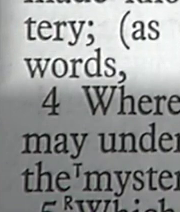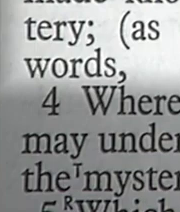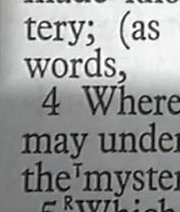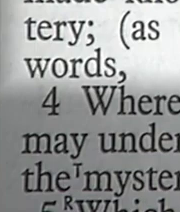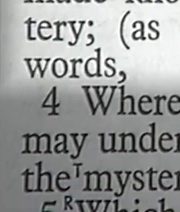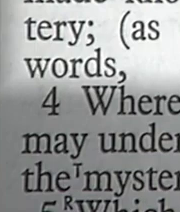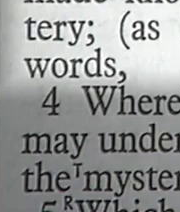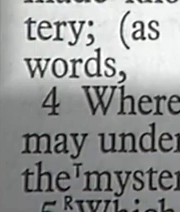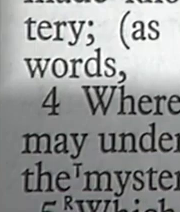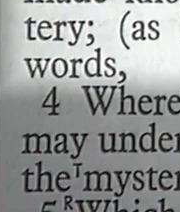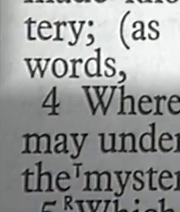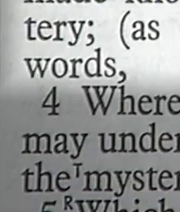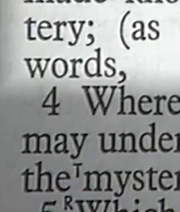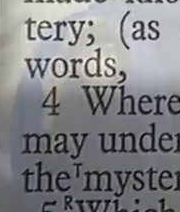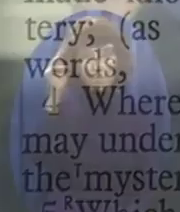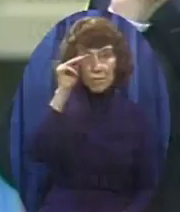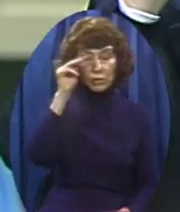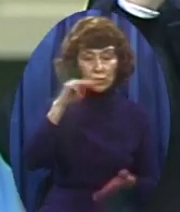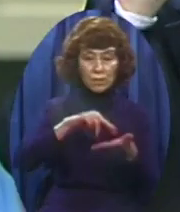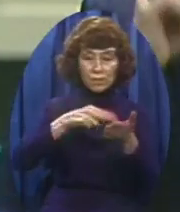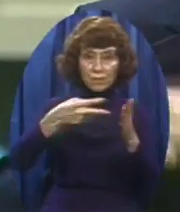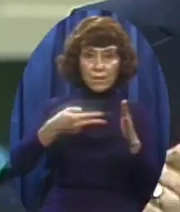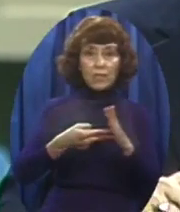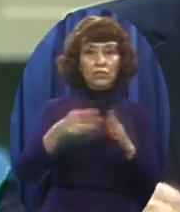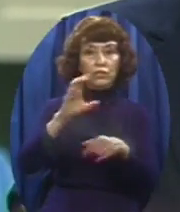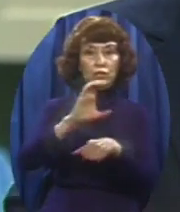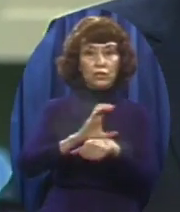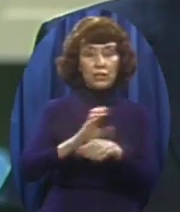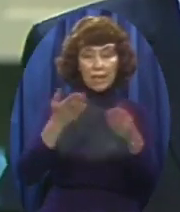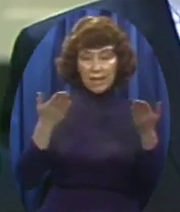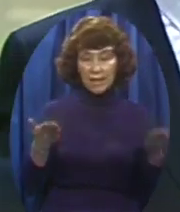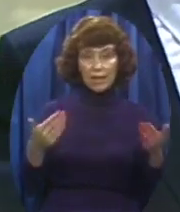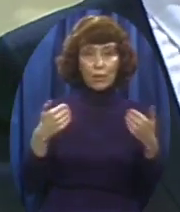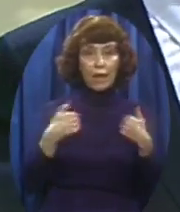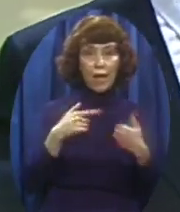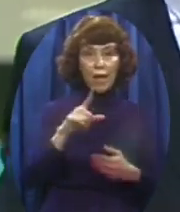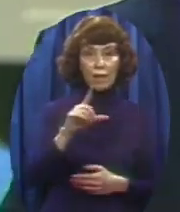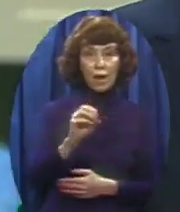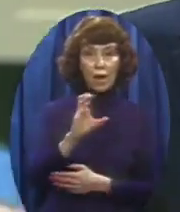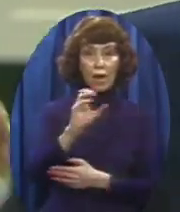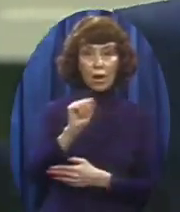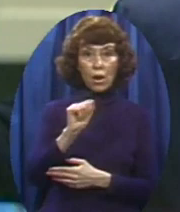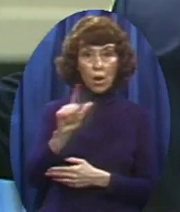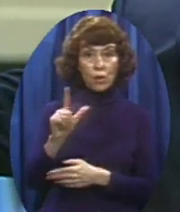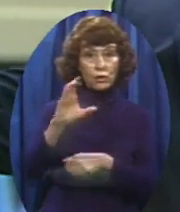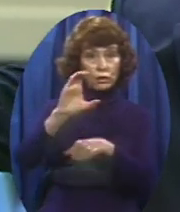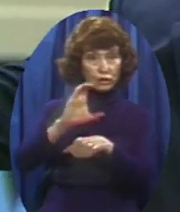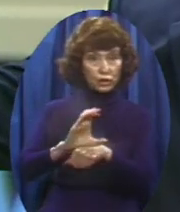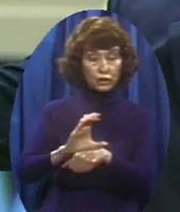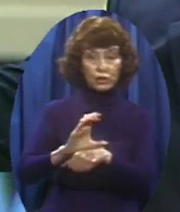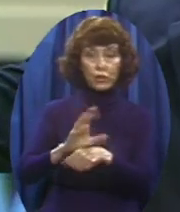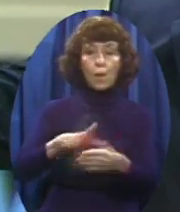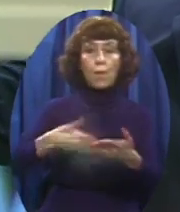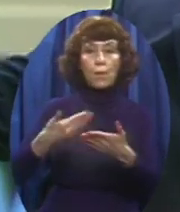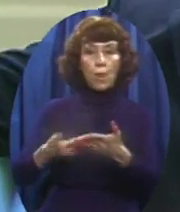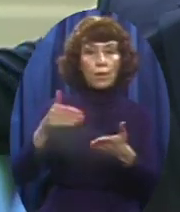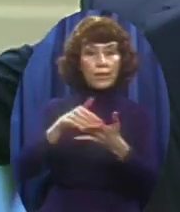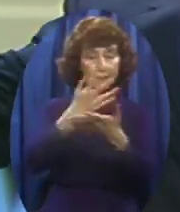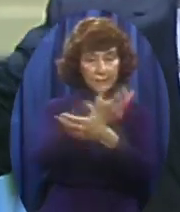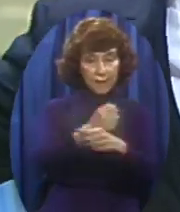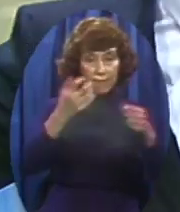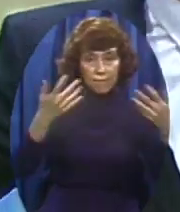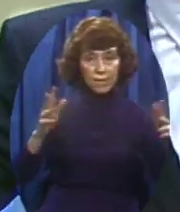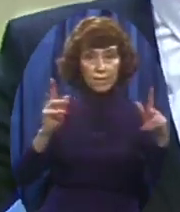Here we have a local church, a body of born-again, baptized believers banded together for the purpose of world evangelization. There